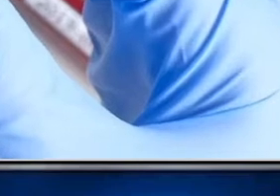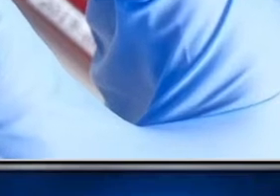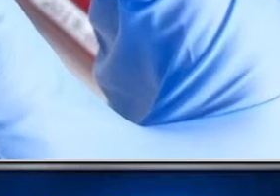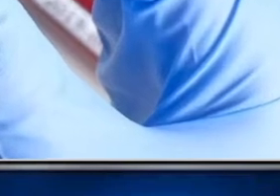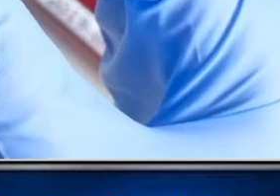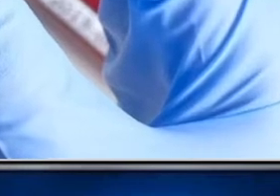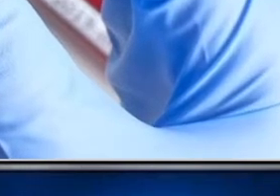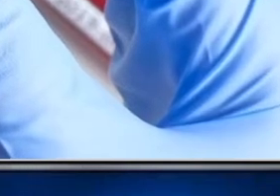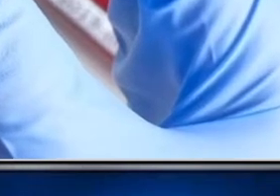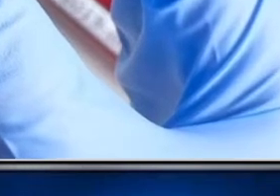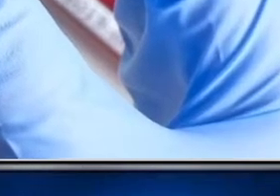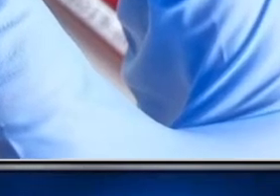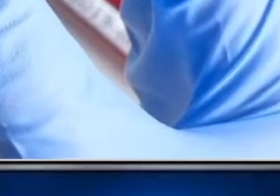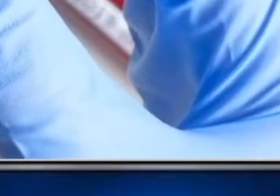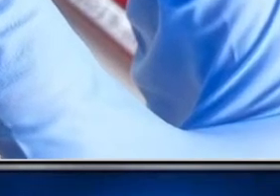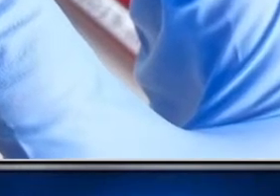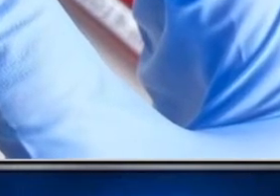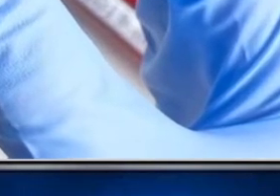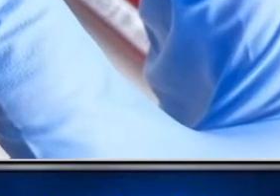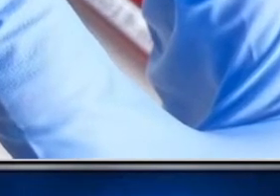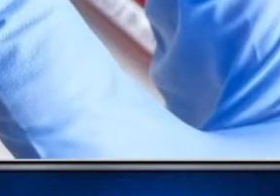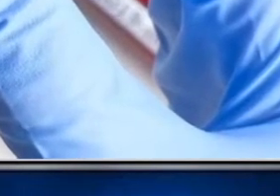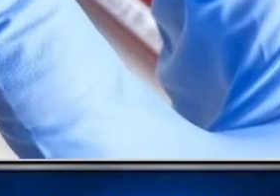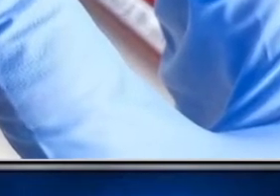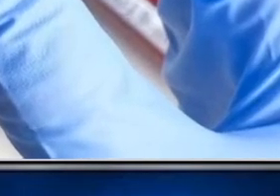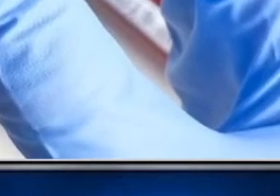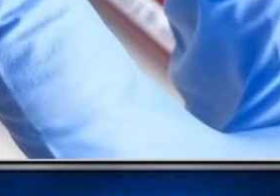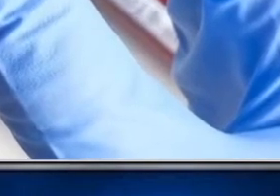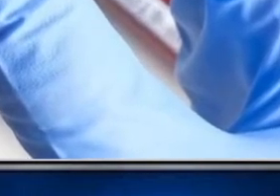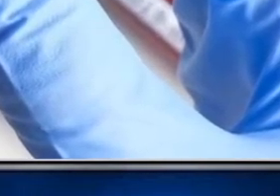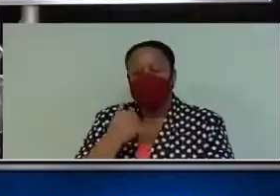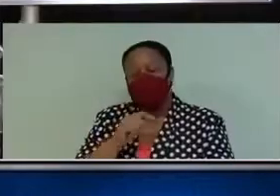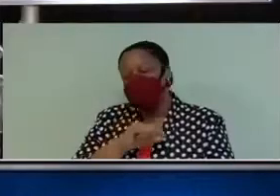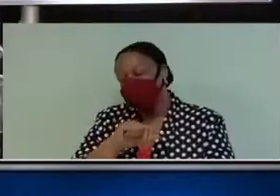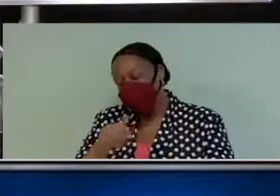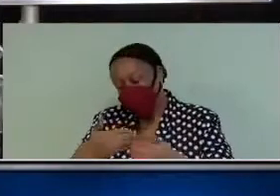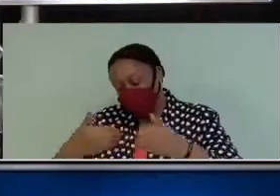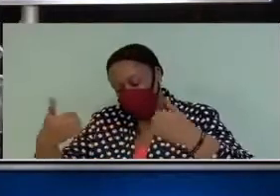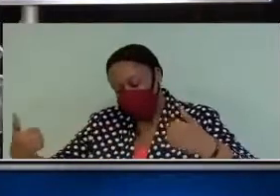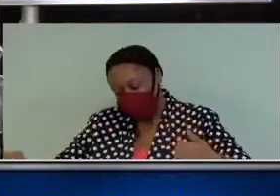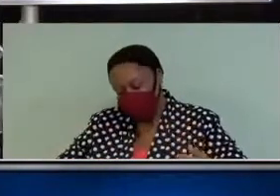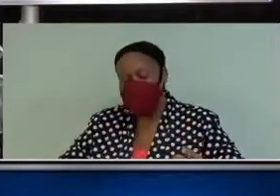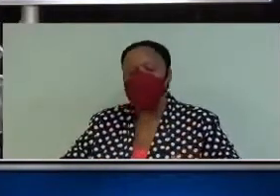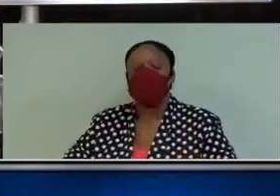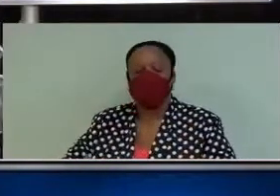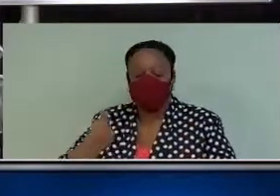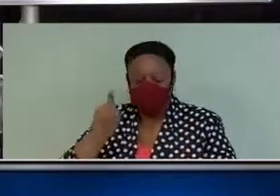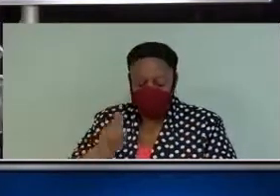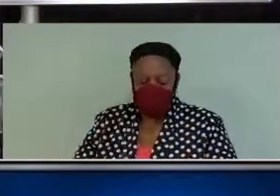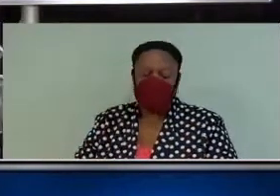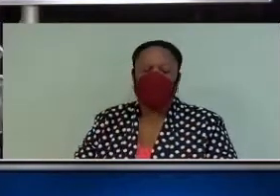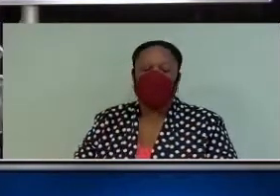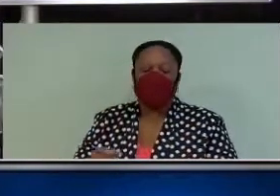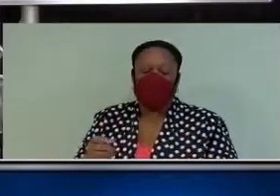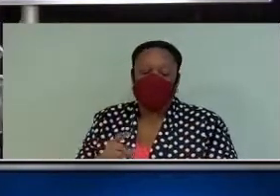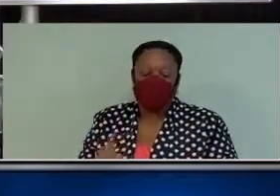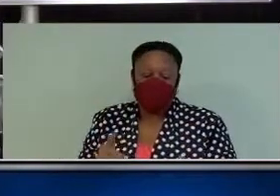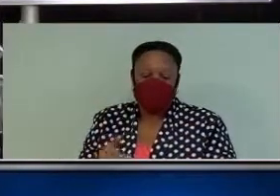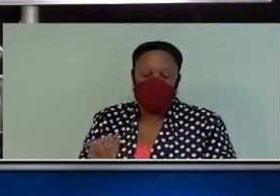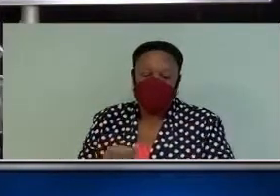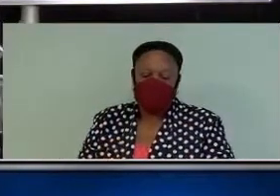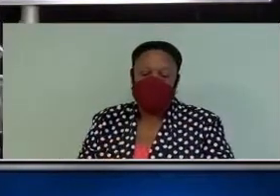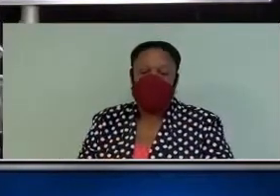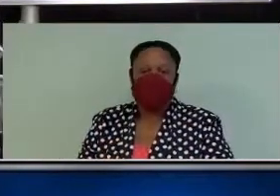Certain restrictions have been eased on the new COVID-19 regulations that have been issued last week. Superintendent of Police Cromwell Henry spoke to these at the